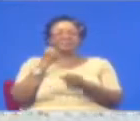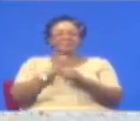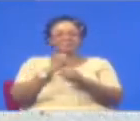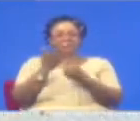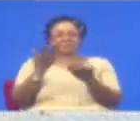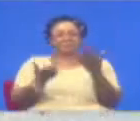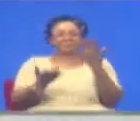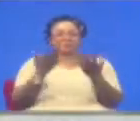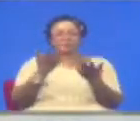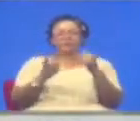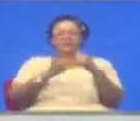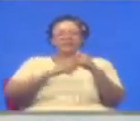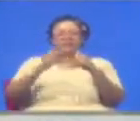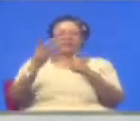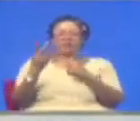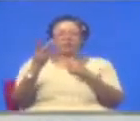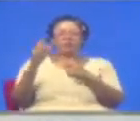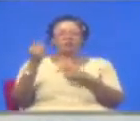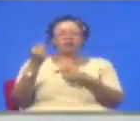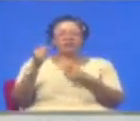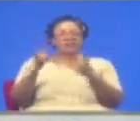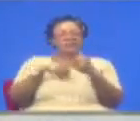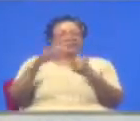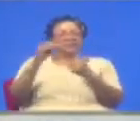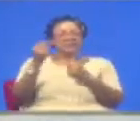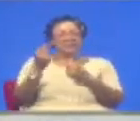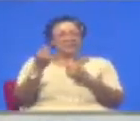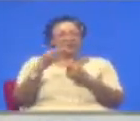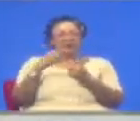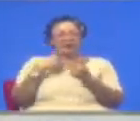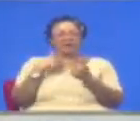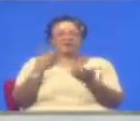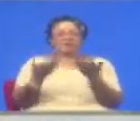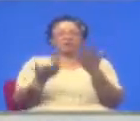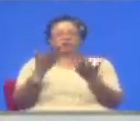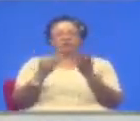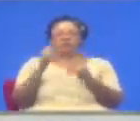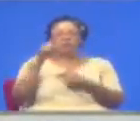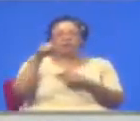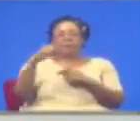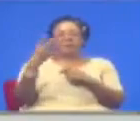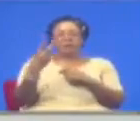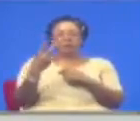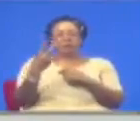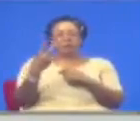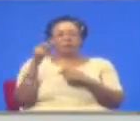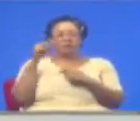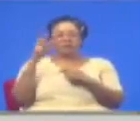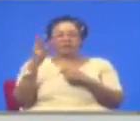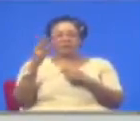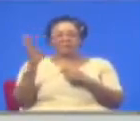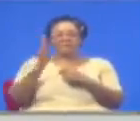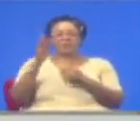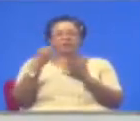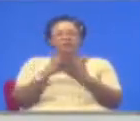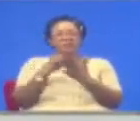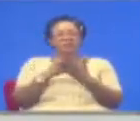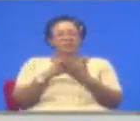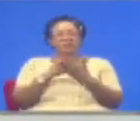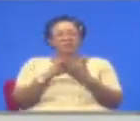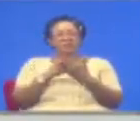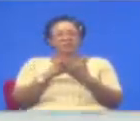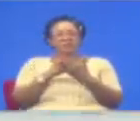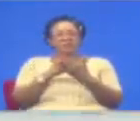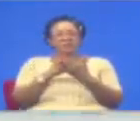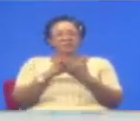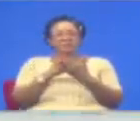shillings and 50 cents, translating to an aggregate valuation of 1.24 billion shillings. Carbacid's